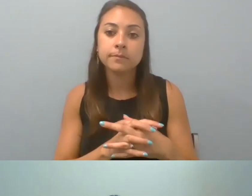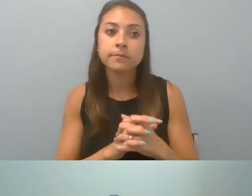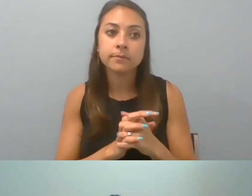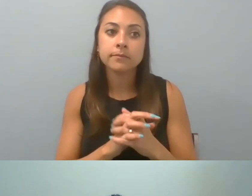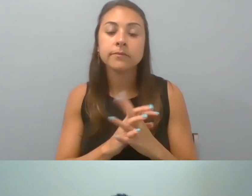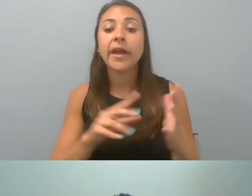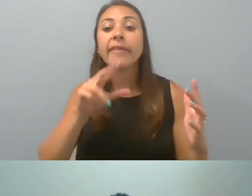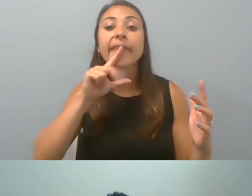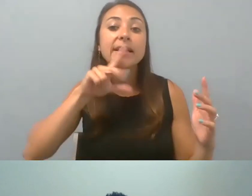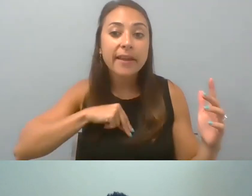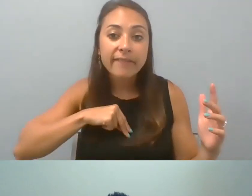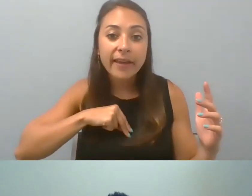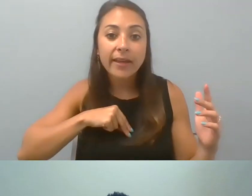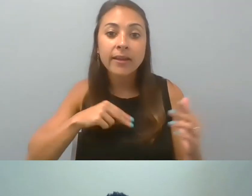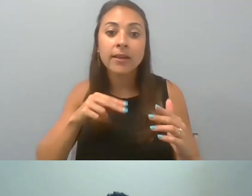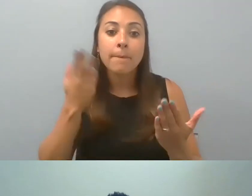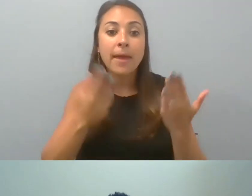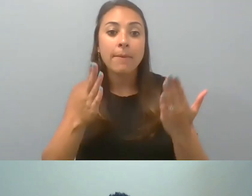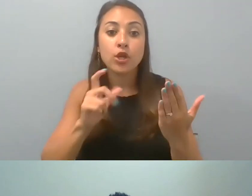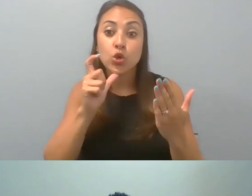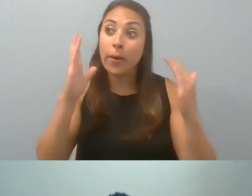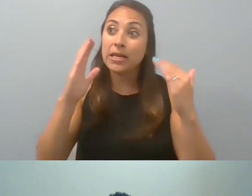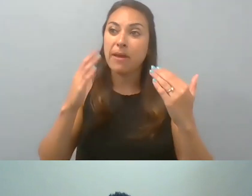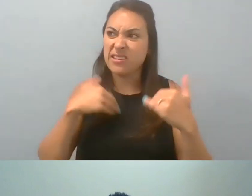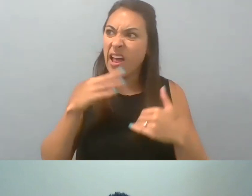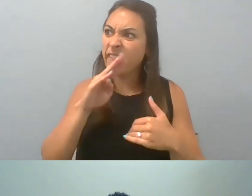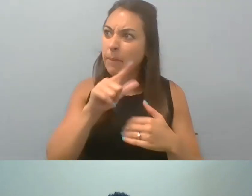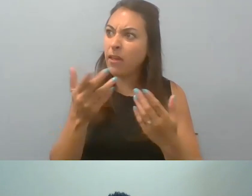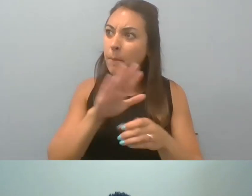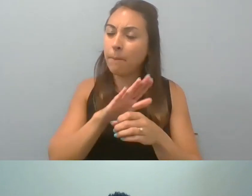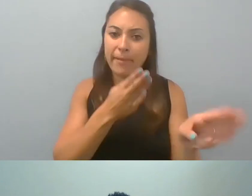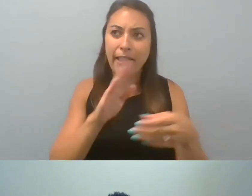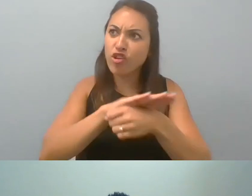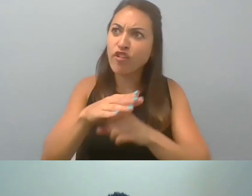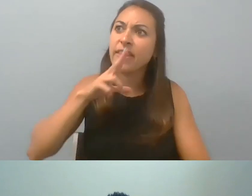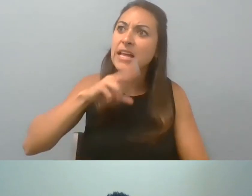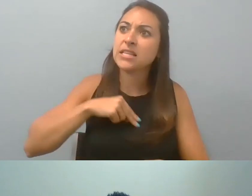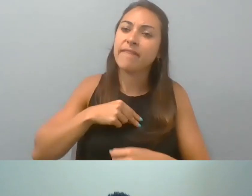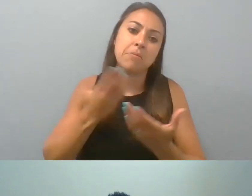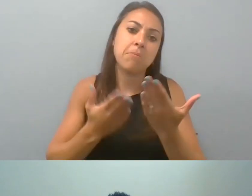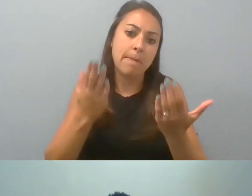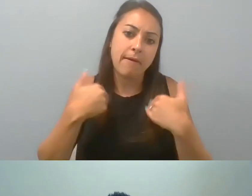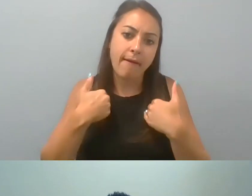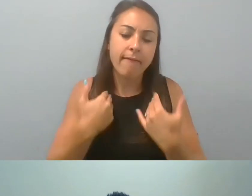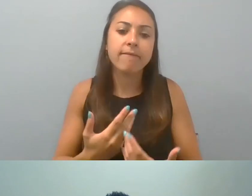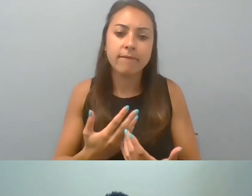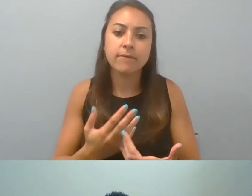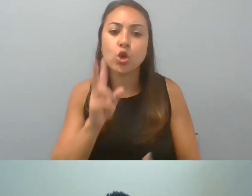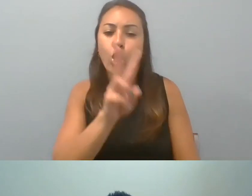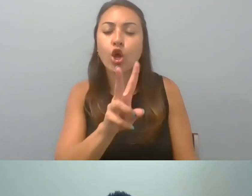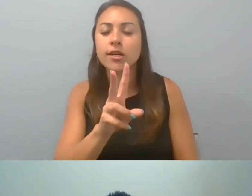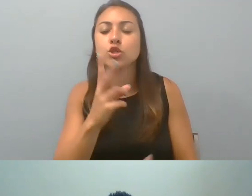Thanksgiving where you might not expect your meal plan to cover it, but it does in fact cover it. So looking up those different times and windows when your meal plan